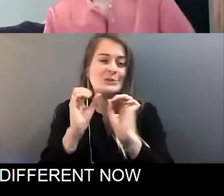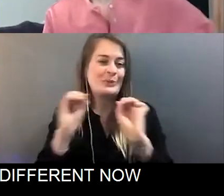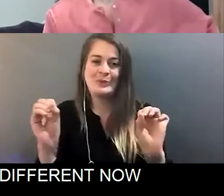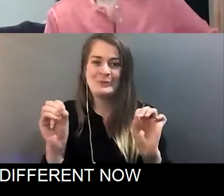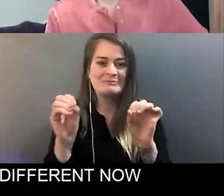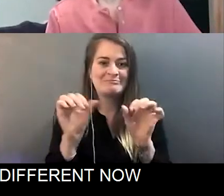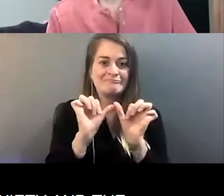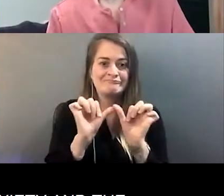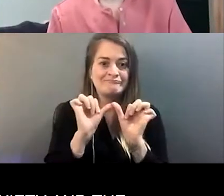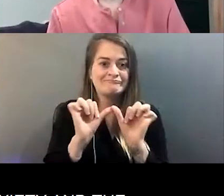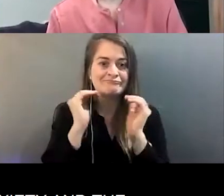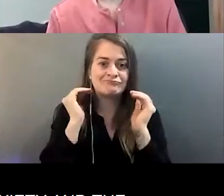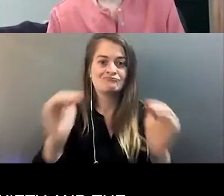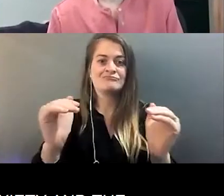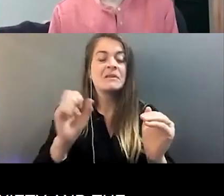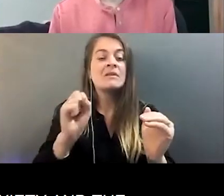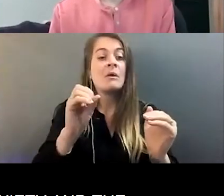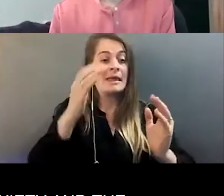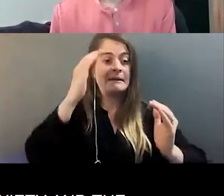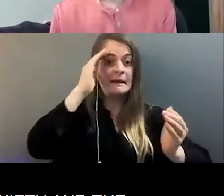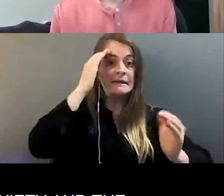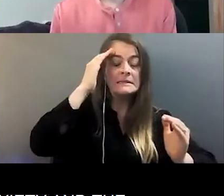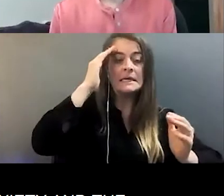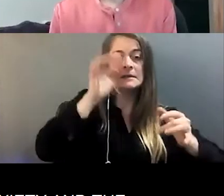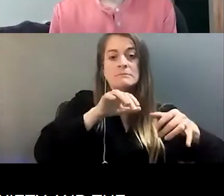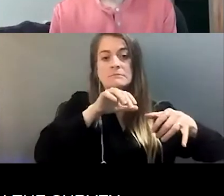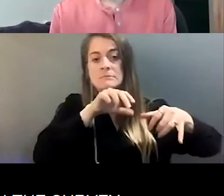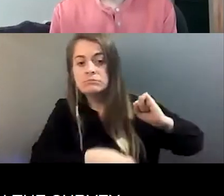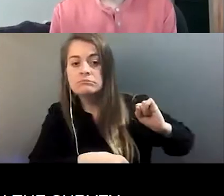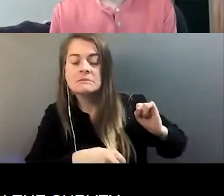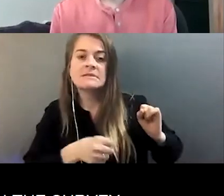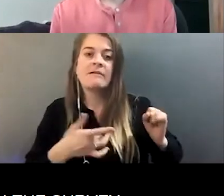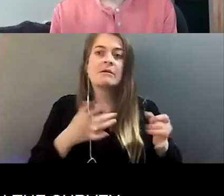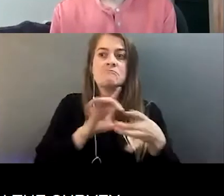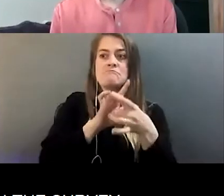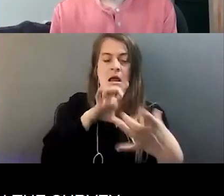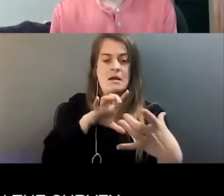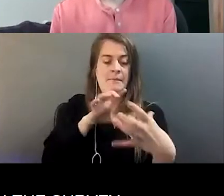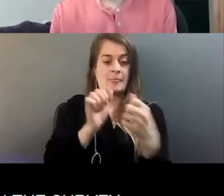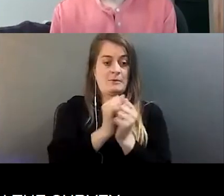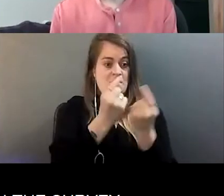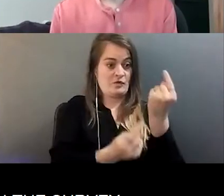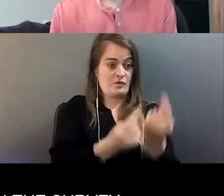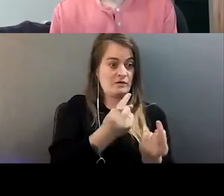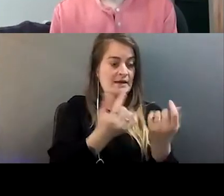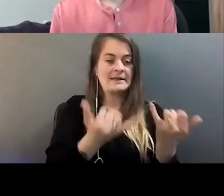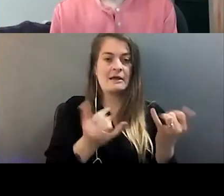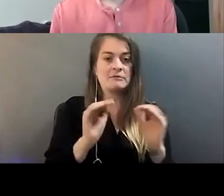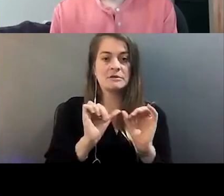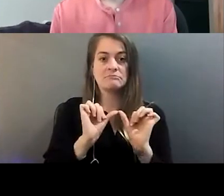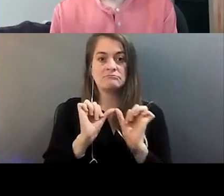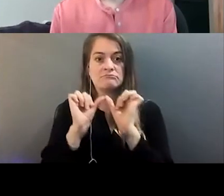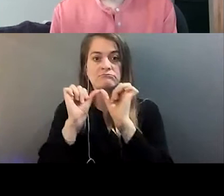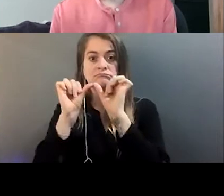So all of the anxiety and the heartbreak that we heard through the survey has simply